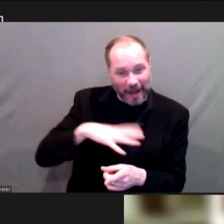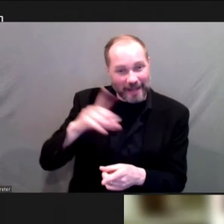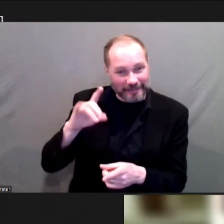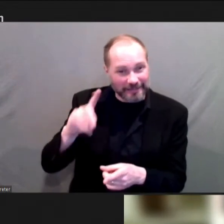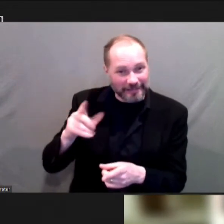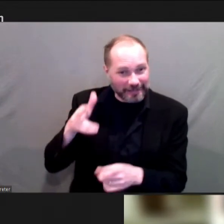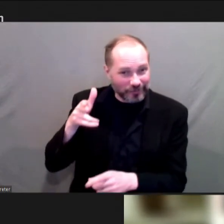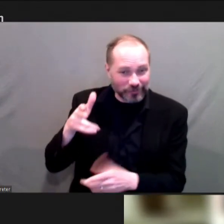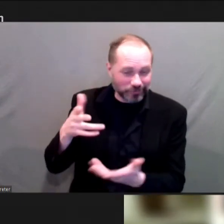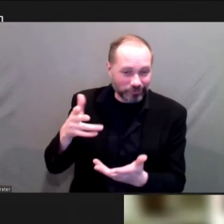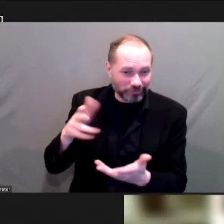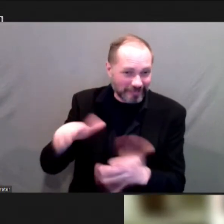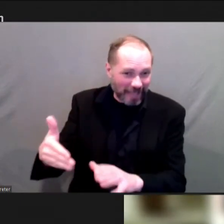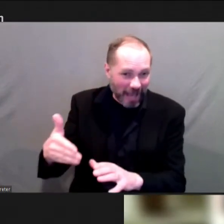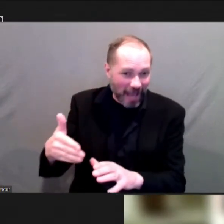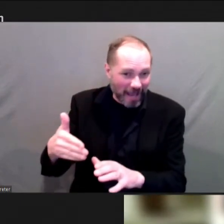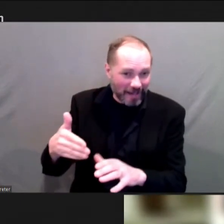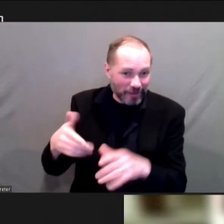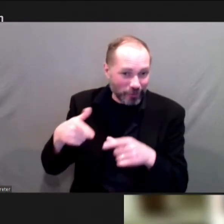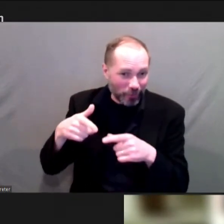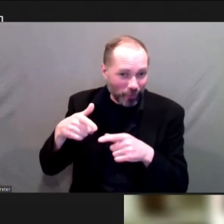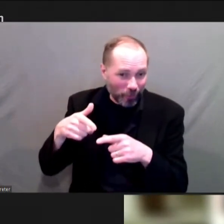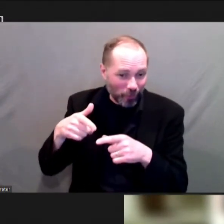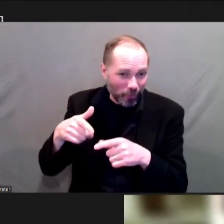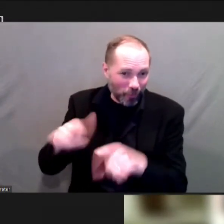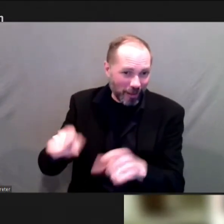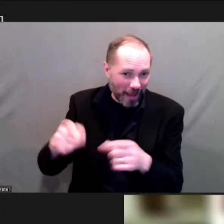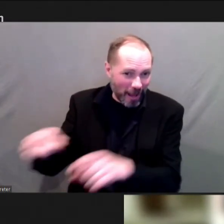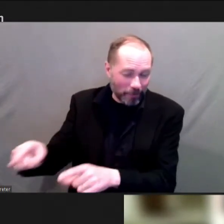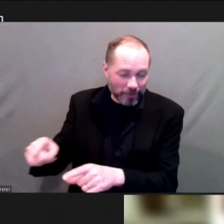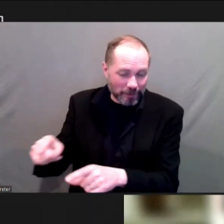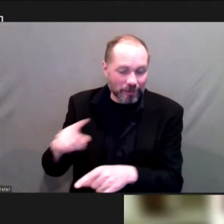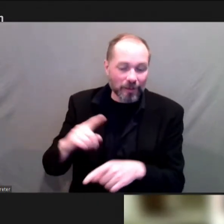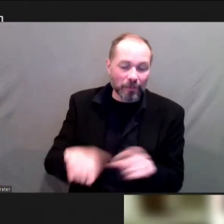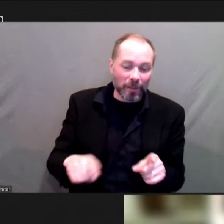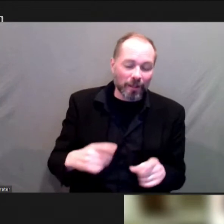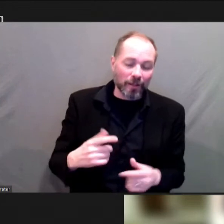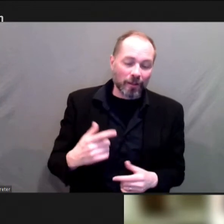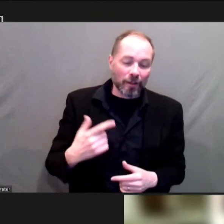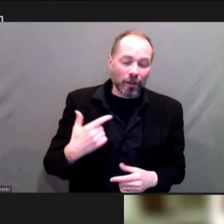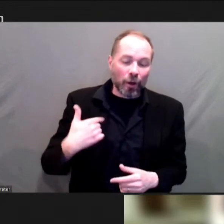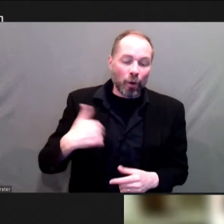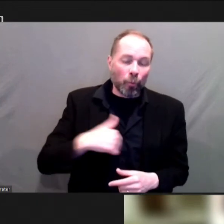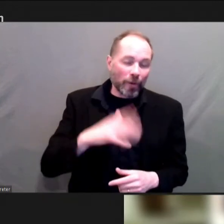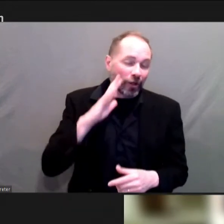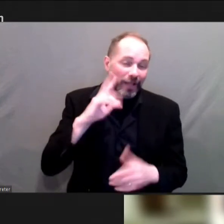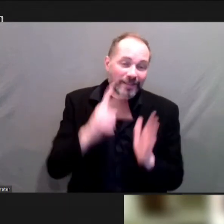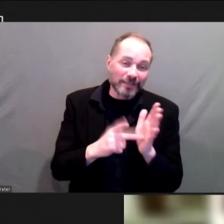my heartfelt condolences to the families. I know that Colorado is going to redouble our efforts to fight crime.